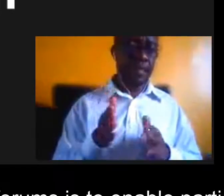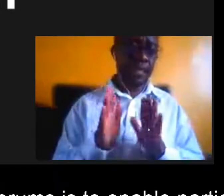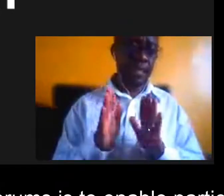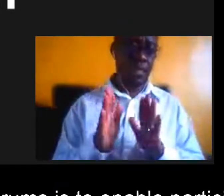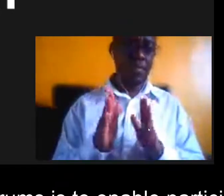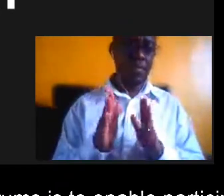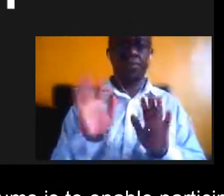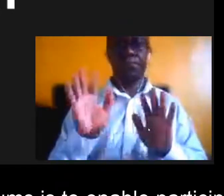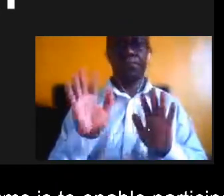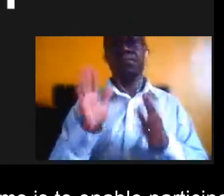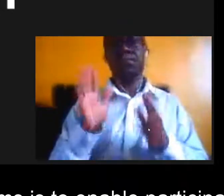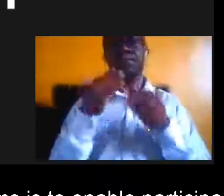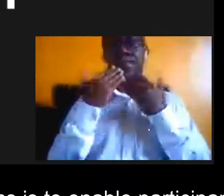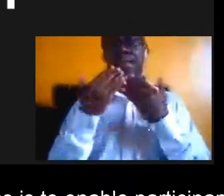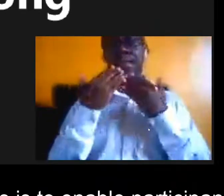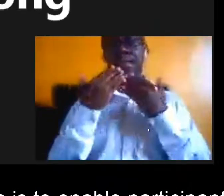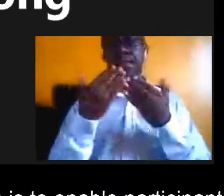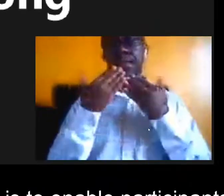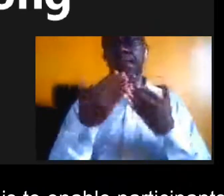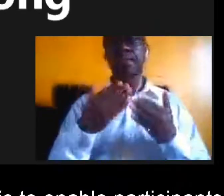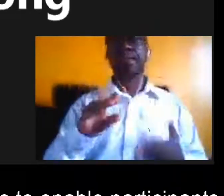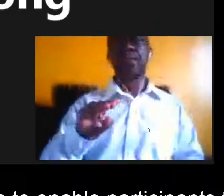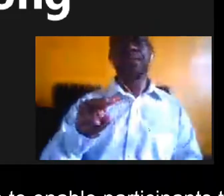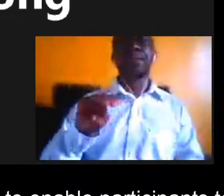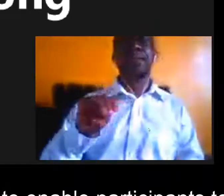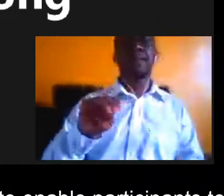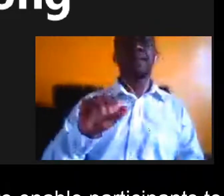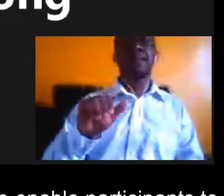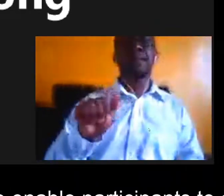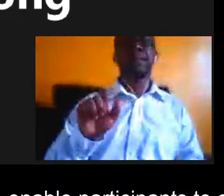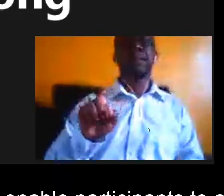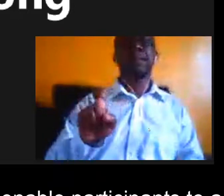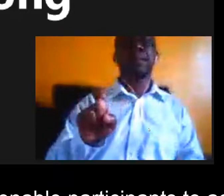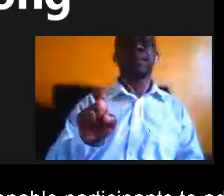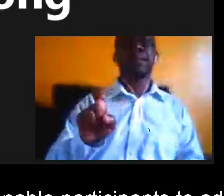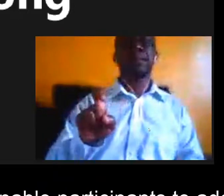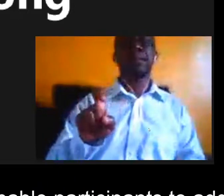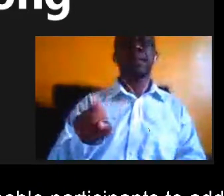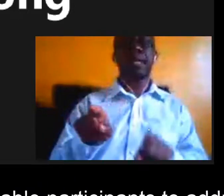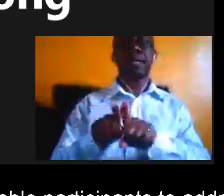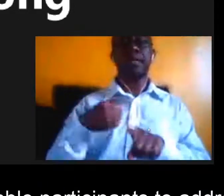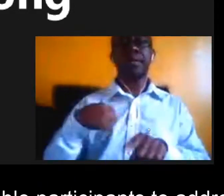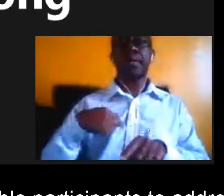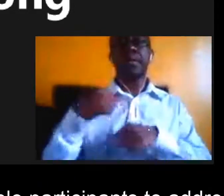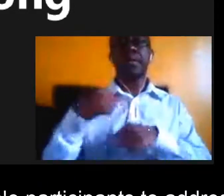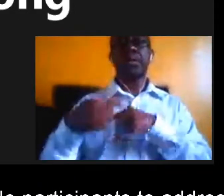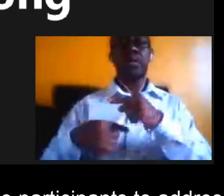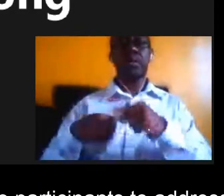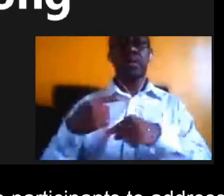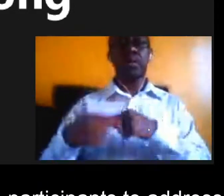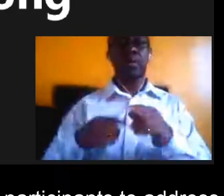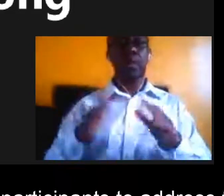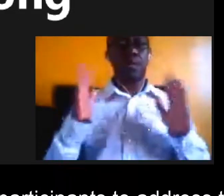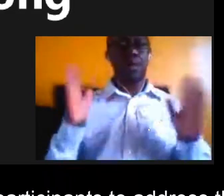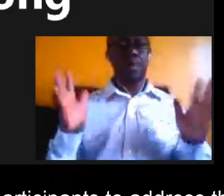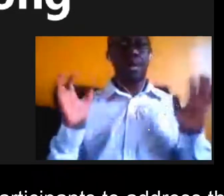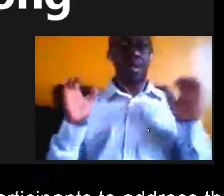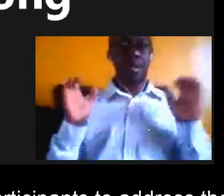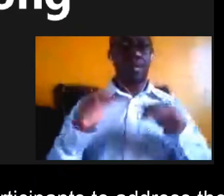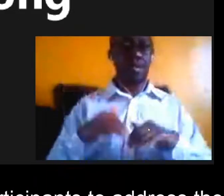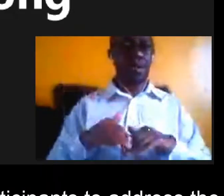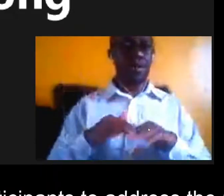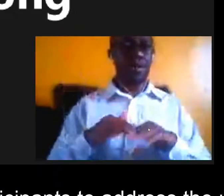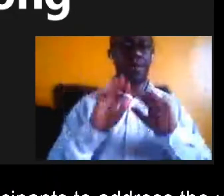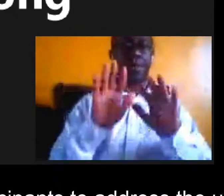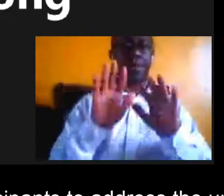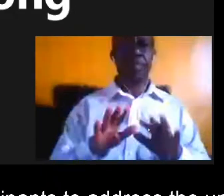Thank you, Max, for that. And I think as we continue even to the main forum, I think we should start really